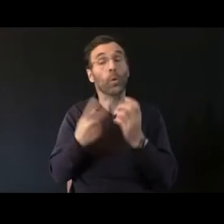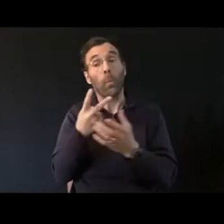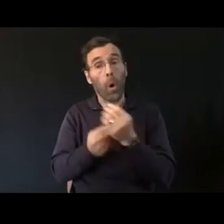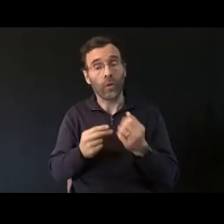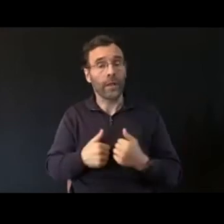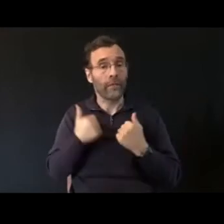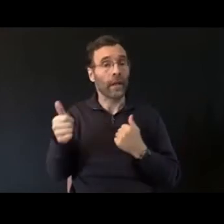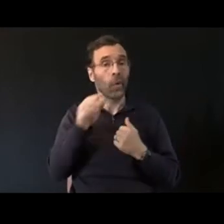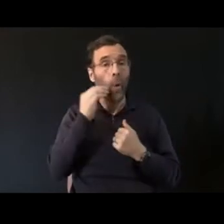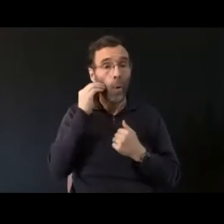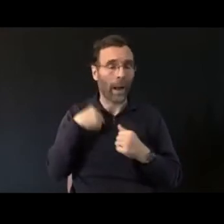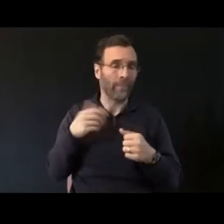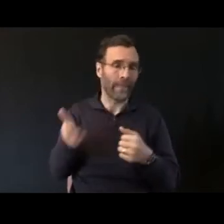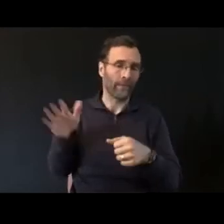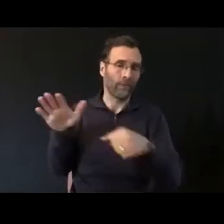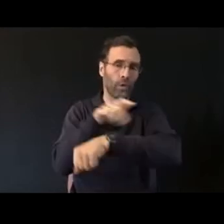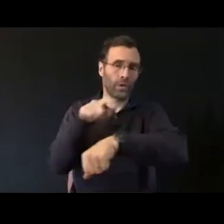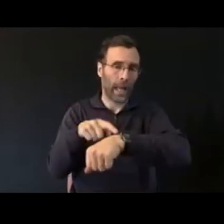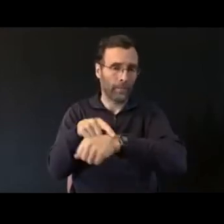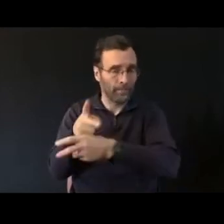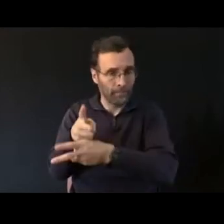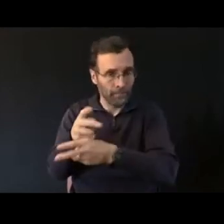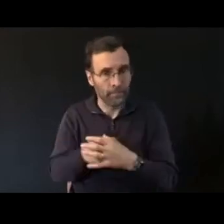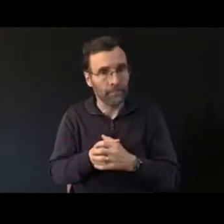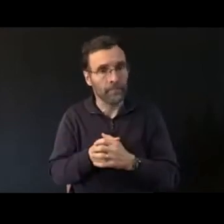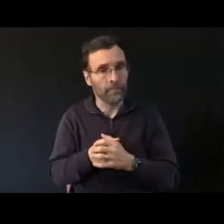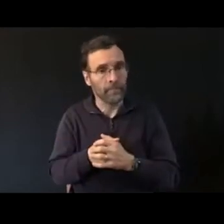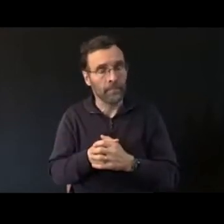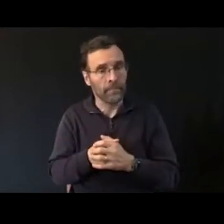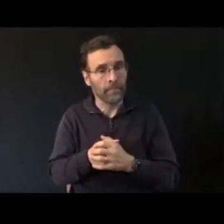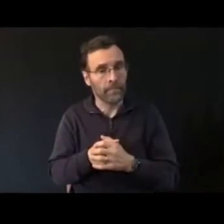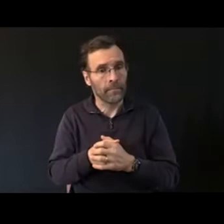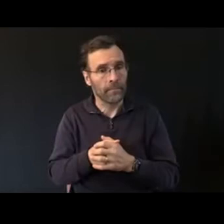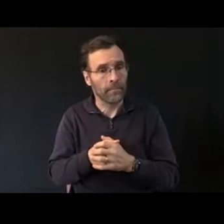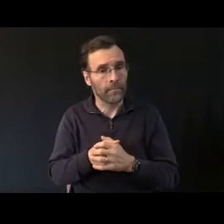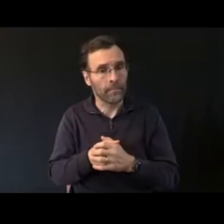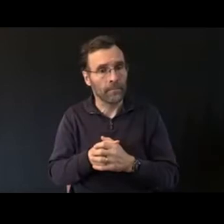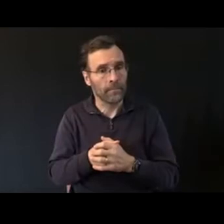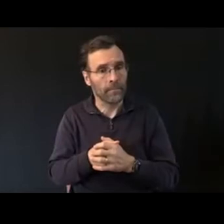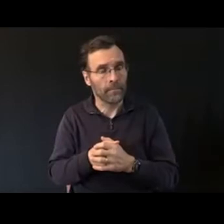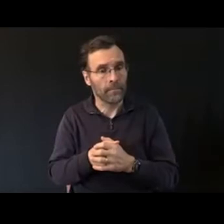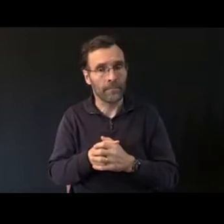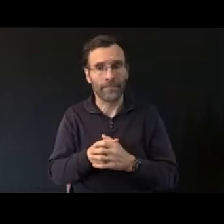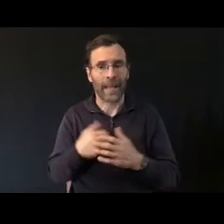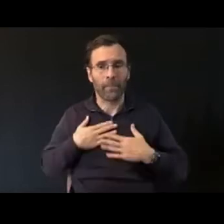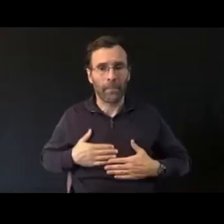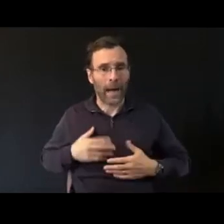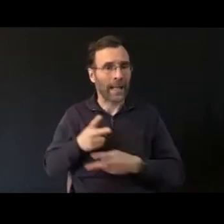there full-time caregiving. I don't have to do like bodily care. We have